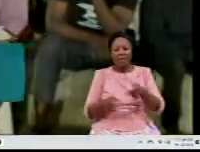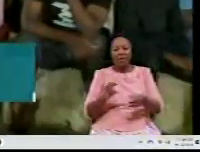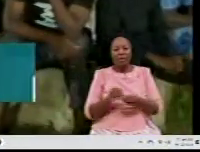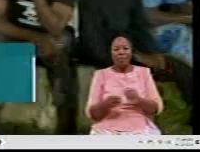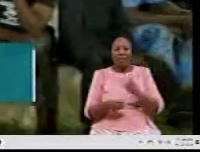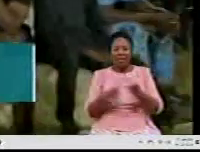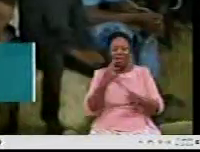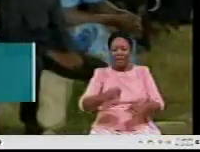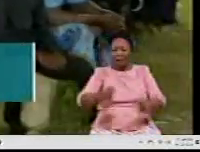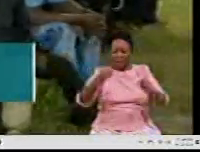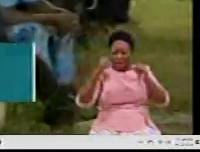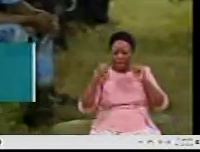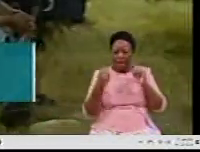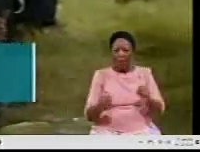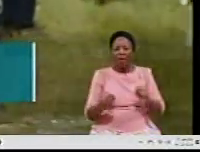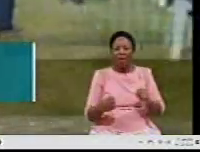powerful